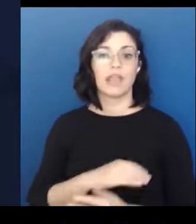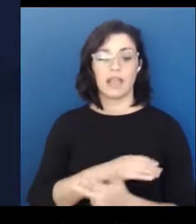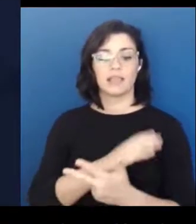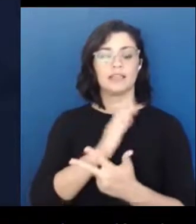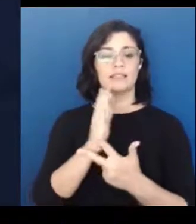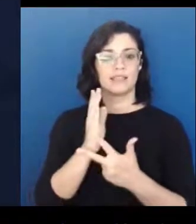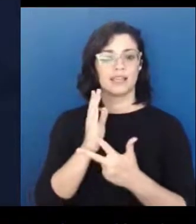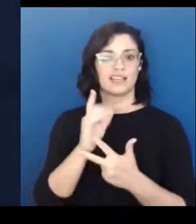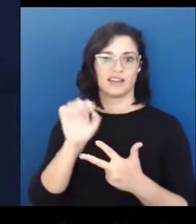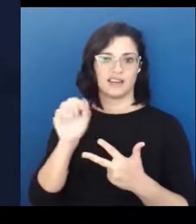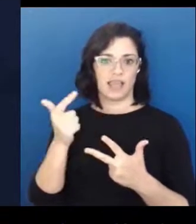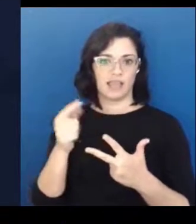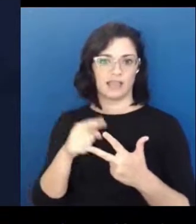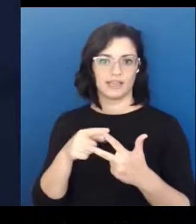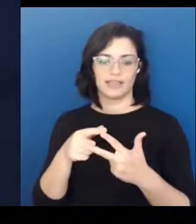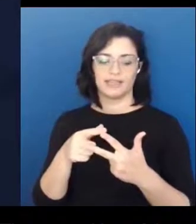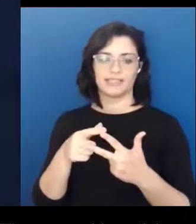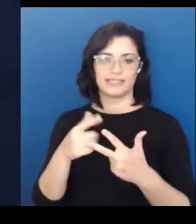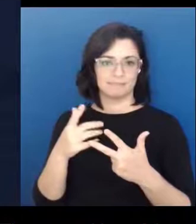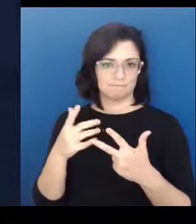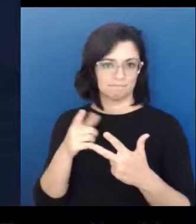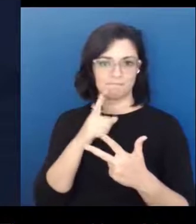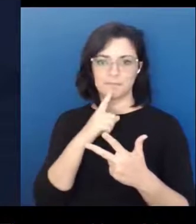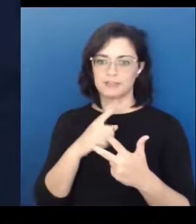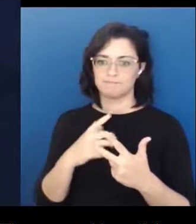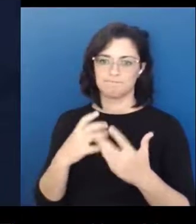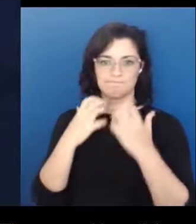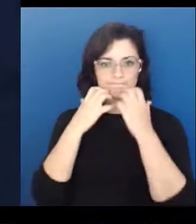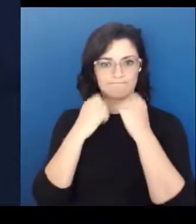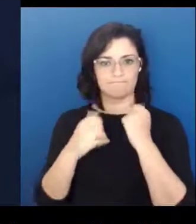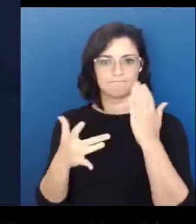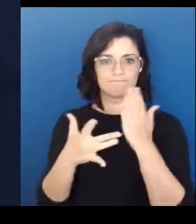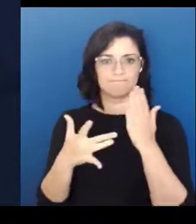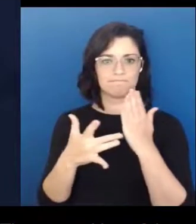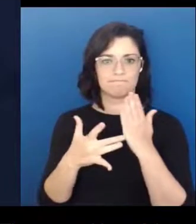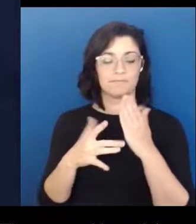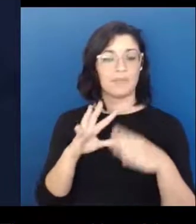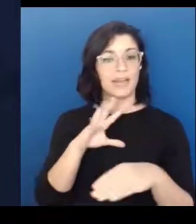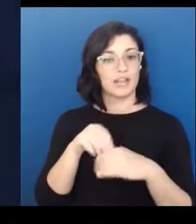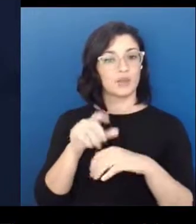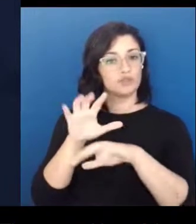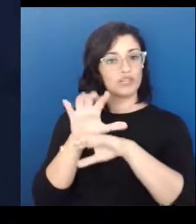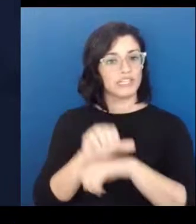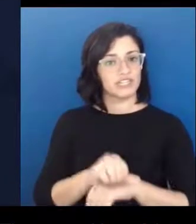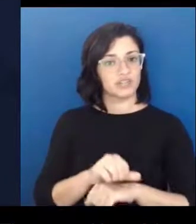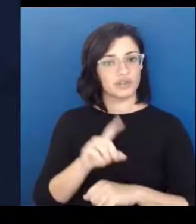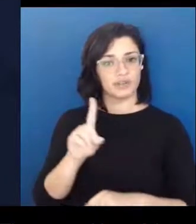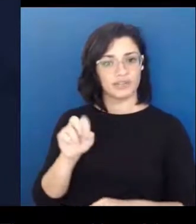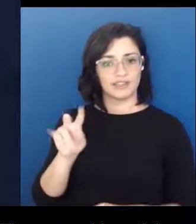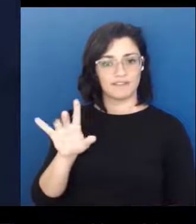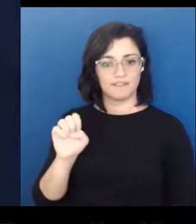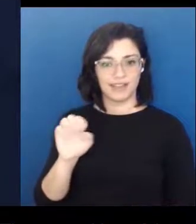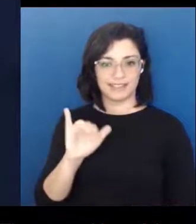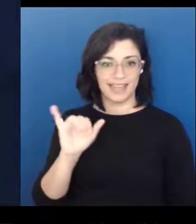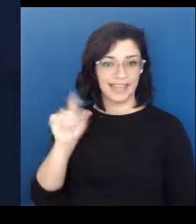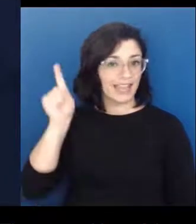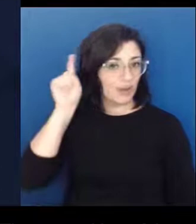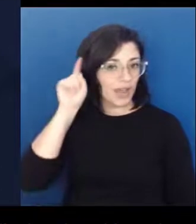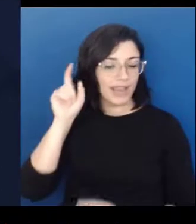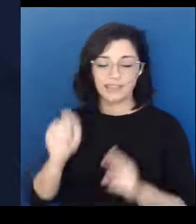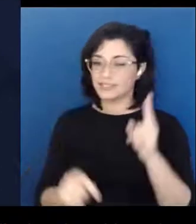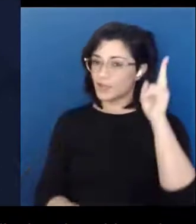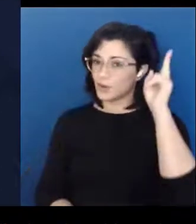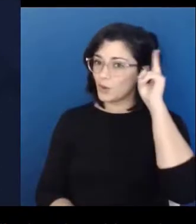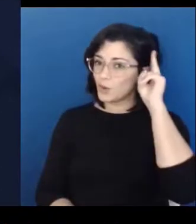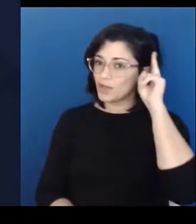this includes traditional devices like hearing aids and our cochlear implants and all the apps, amazing apps.